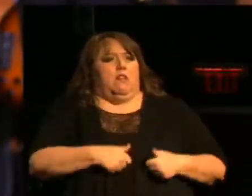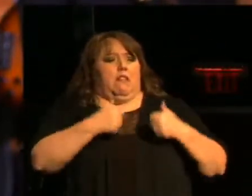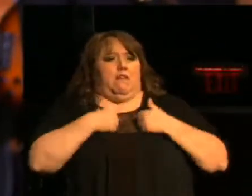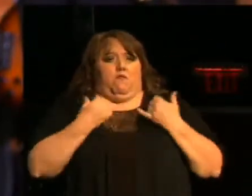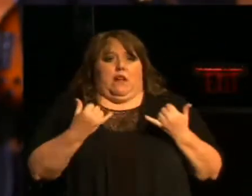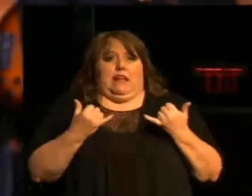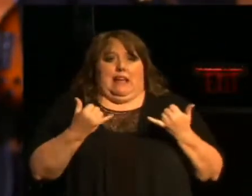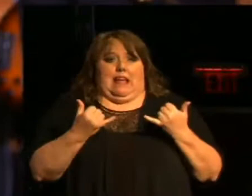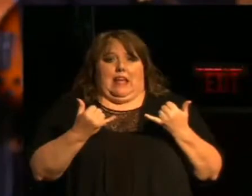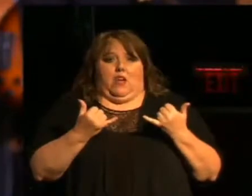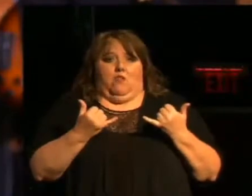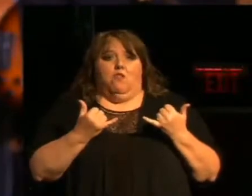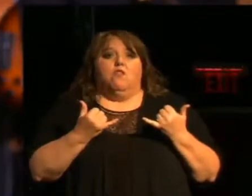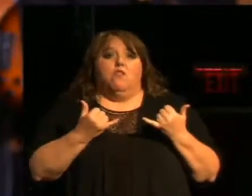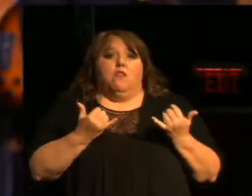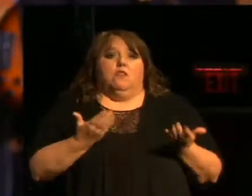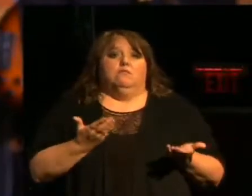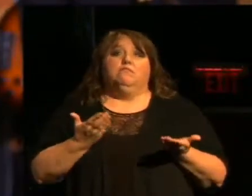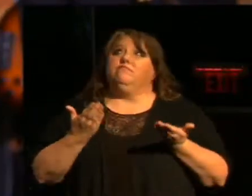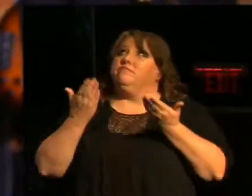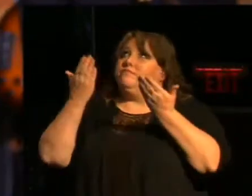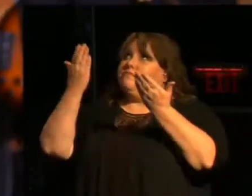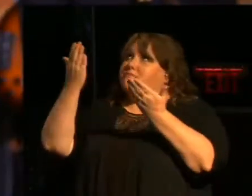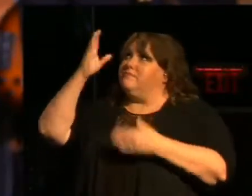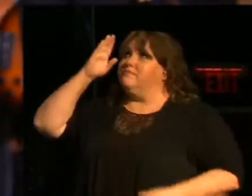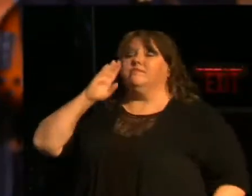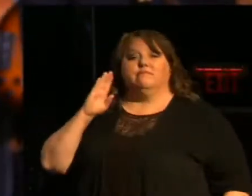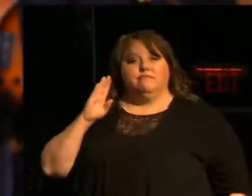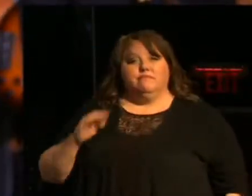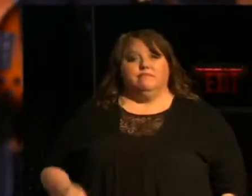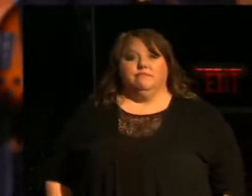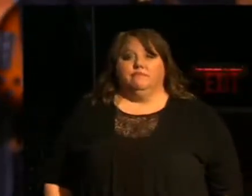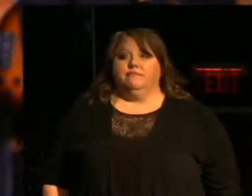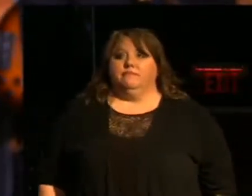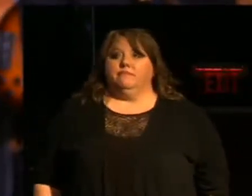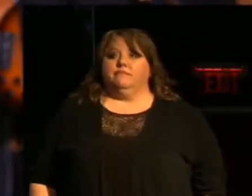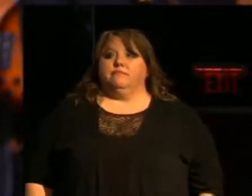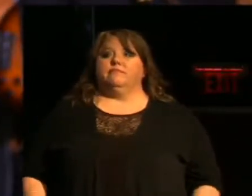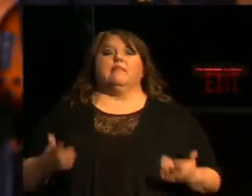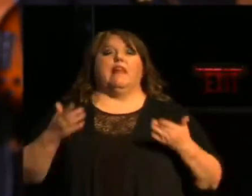is it doesn't take one dime to love somebody.